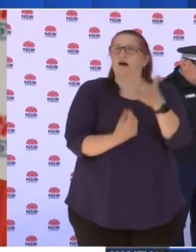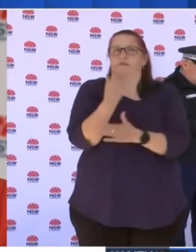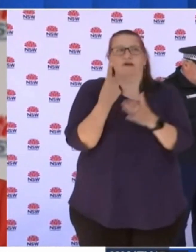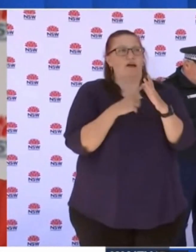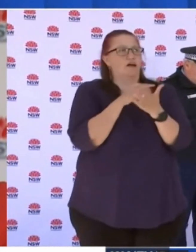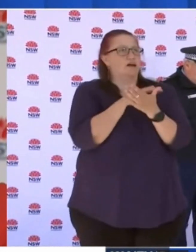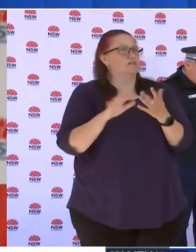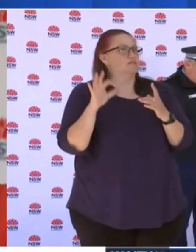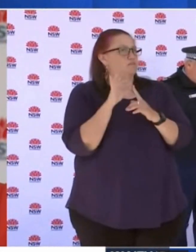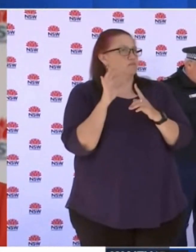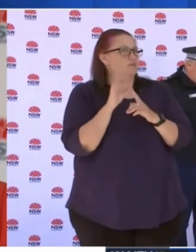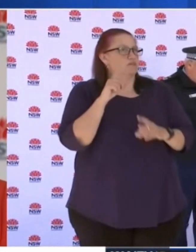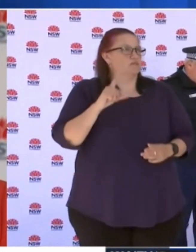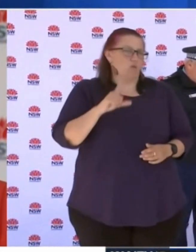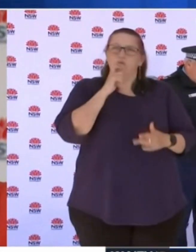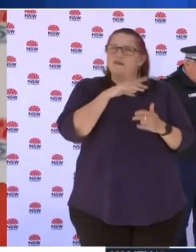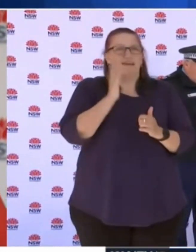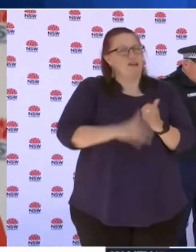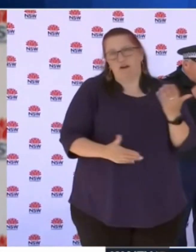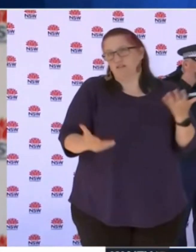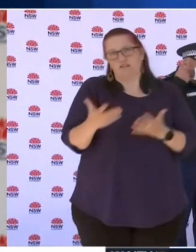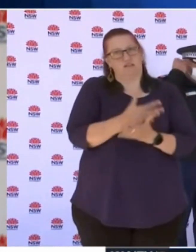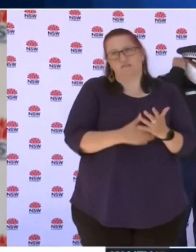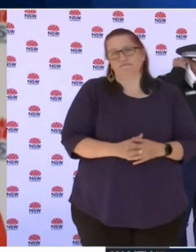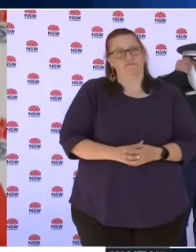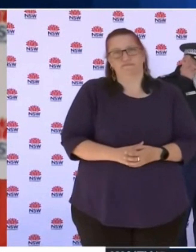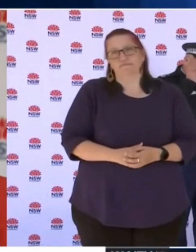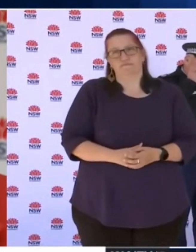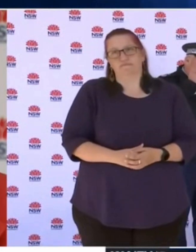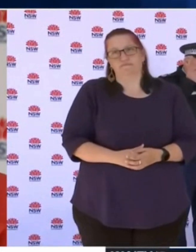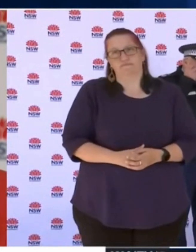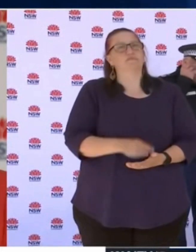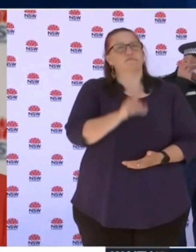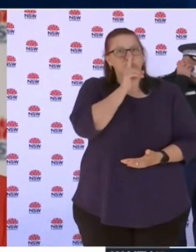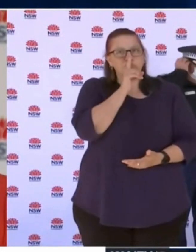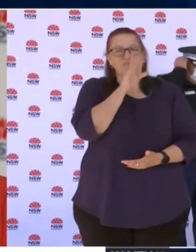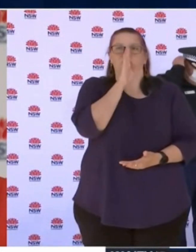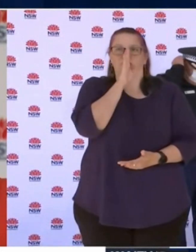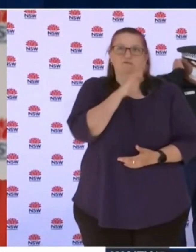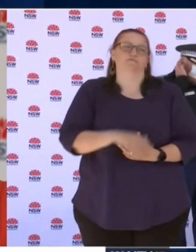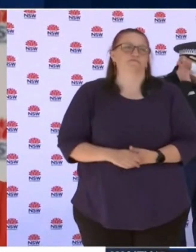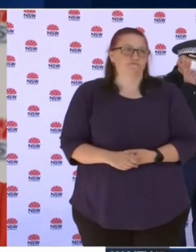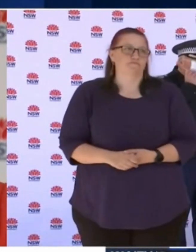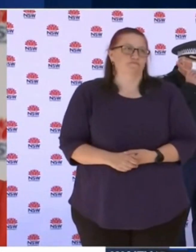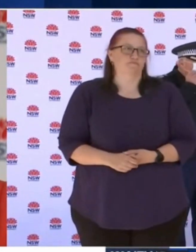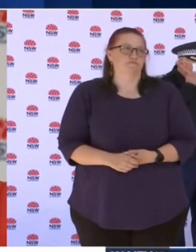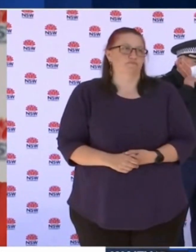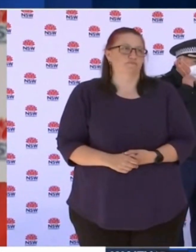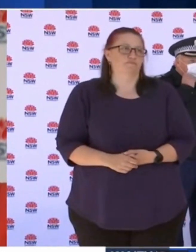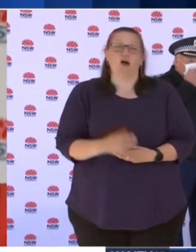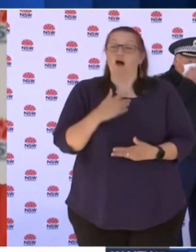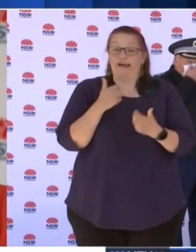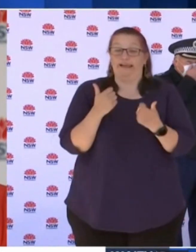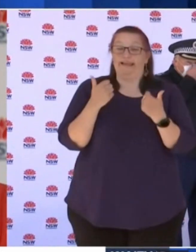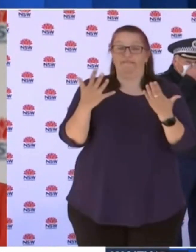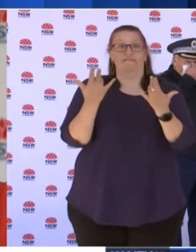this, and I think it's important that we discuss that. I certainly have updated. I certainly provide frank advice